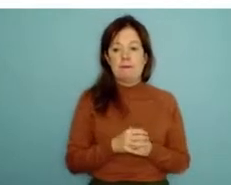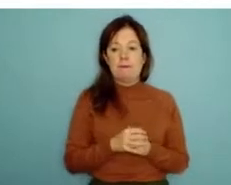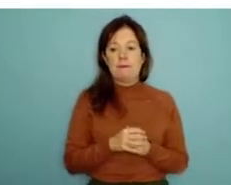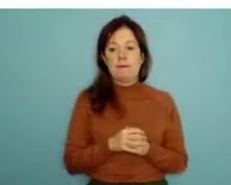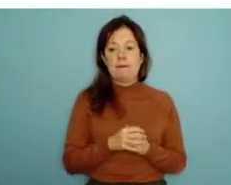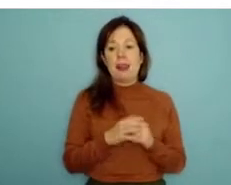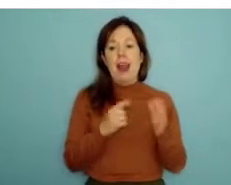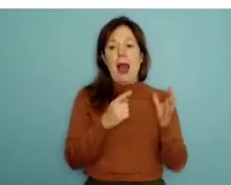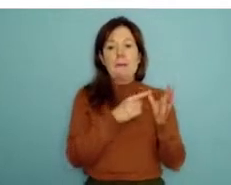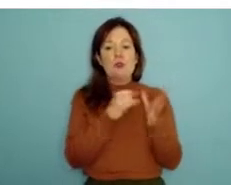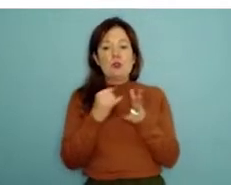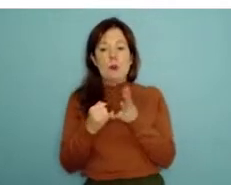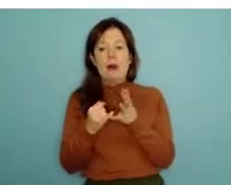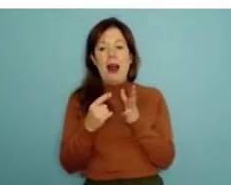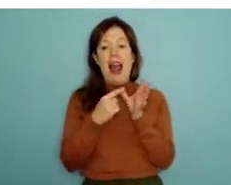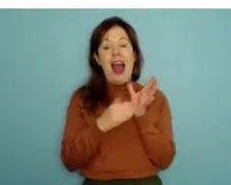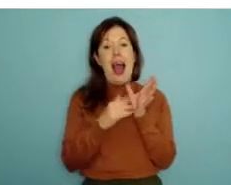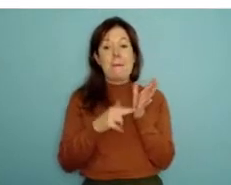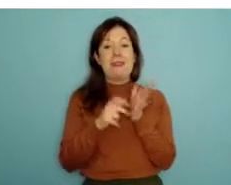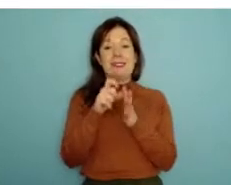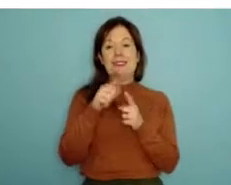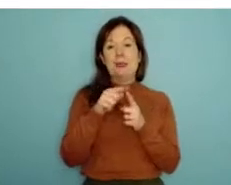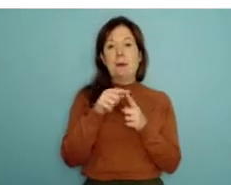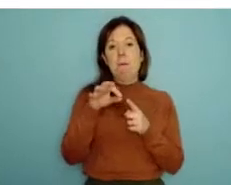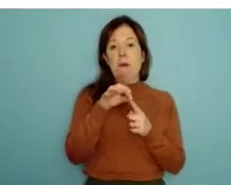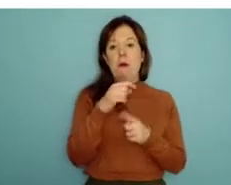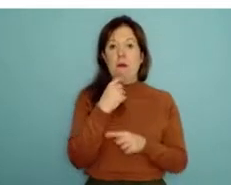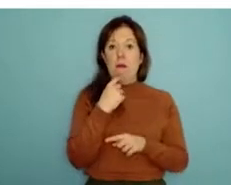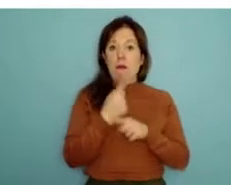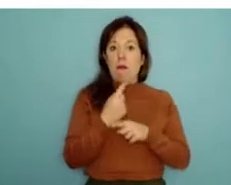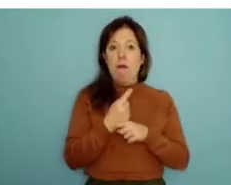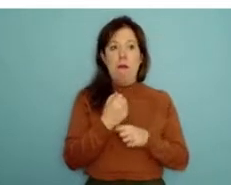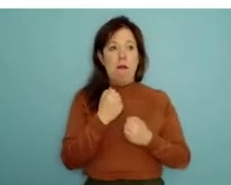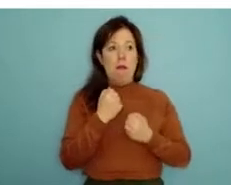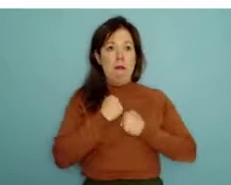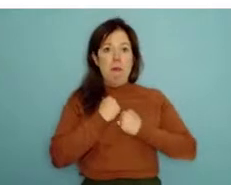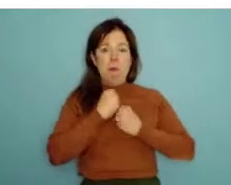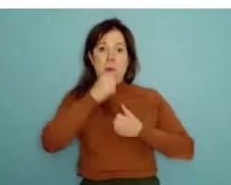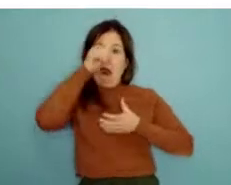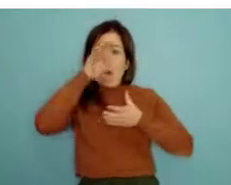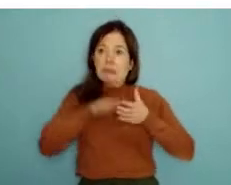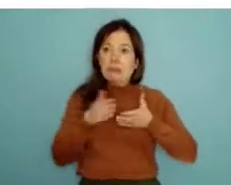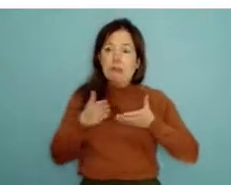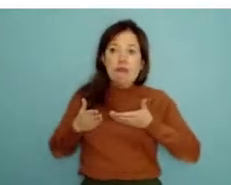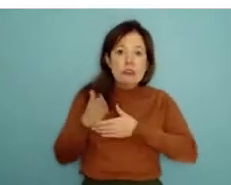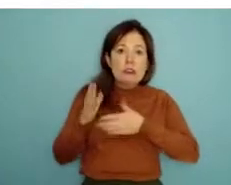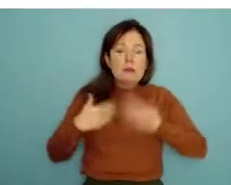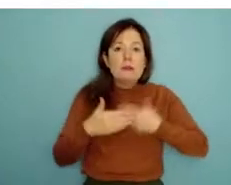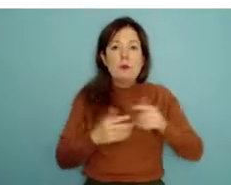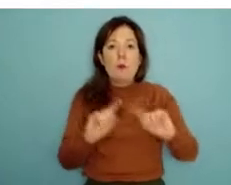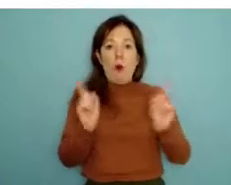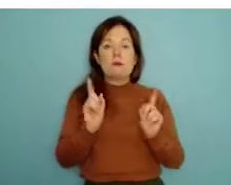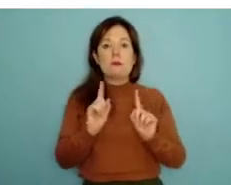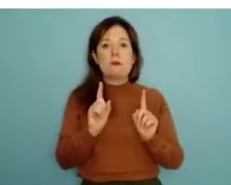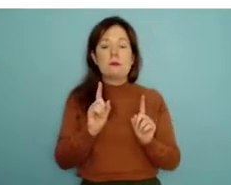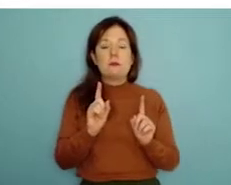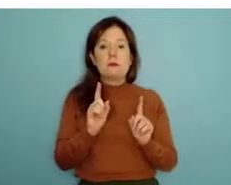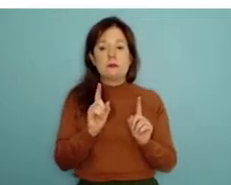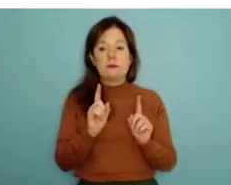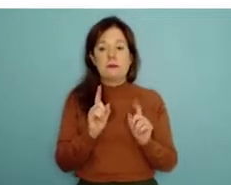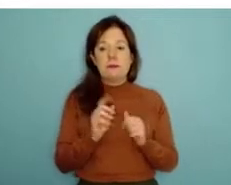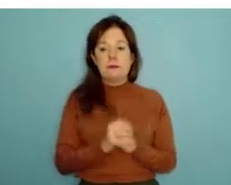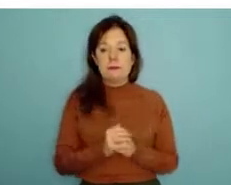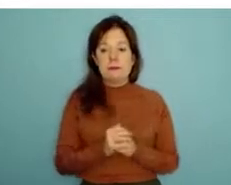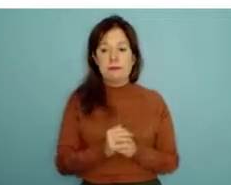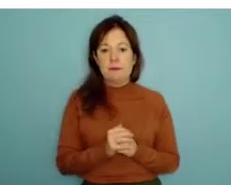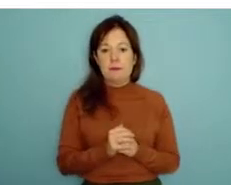her timeline and the diversity of her experience and how she's been able to use her experience to